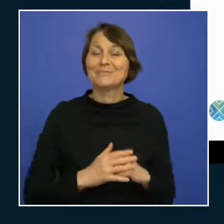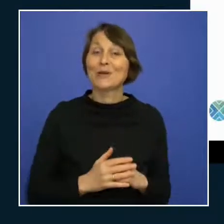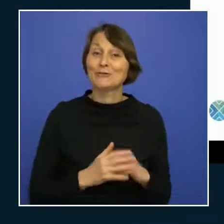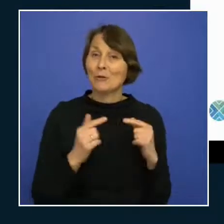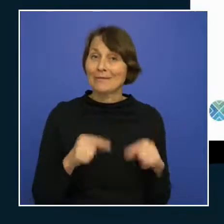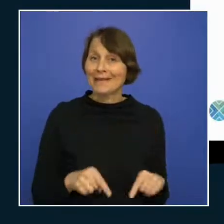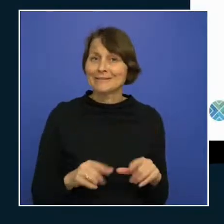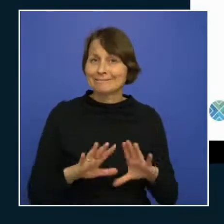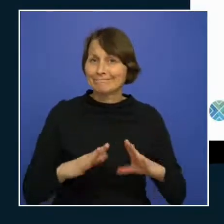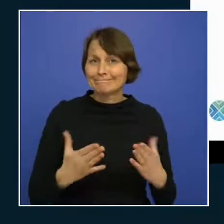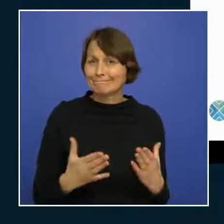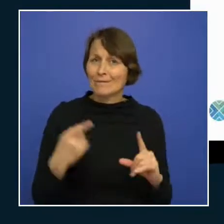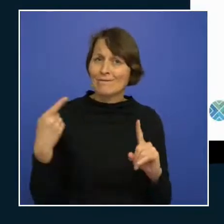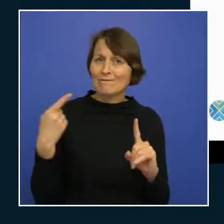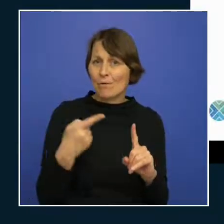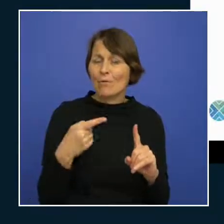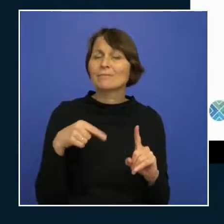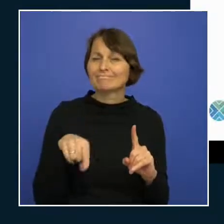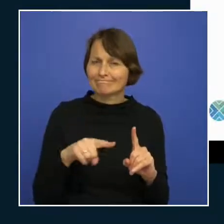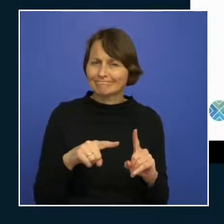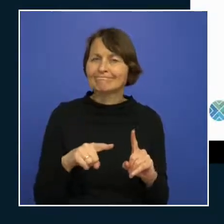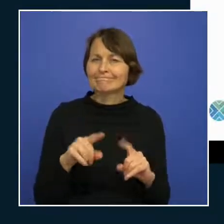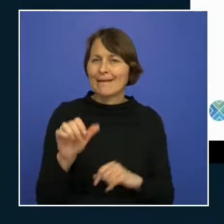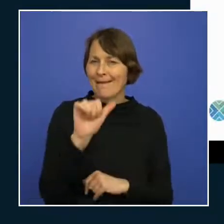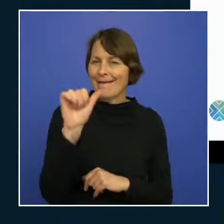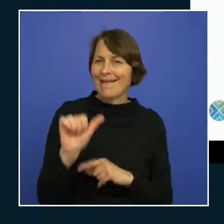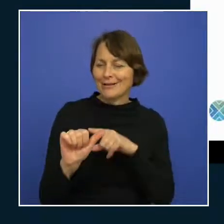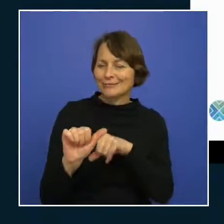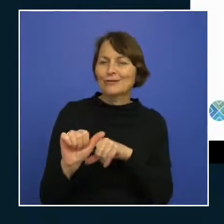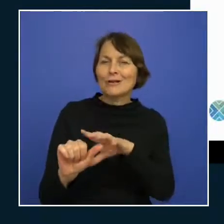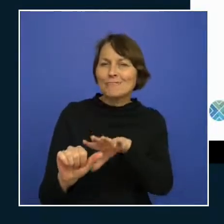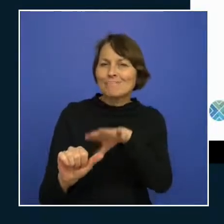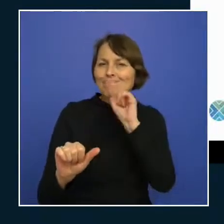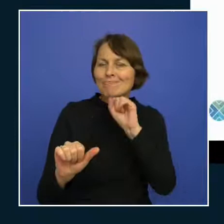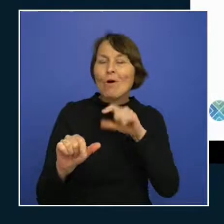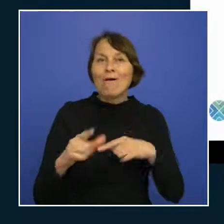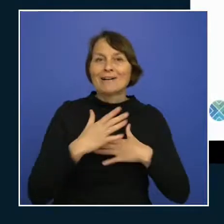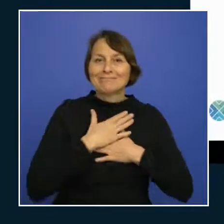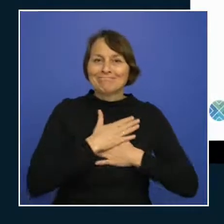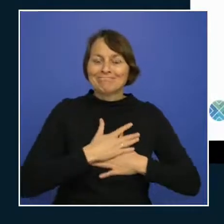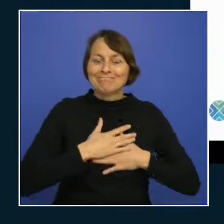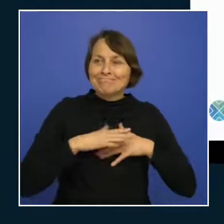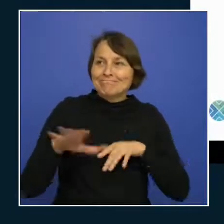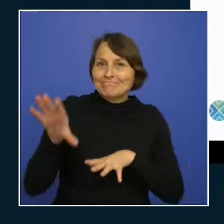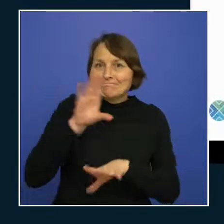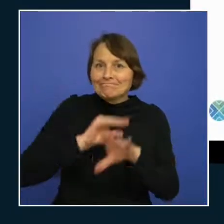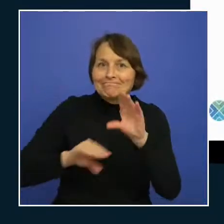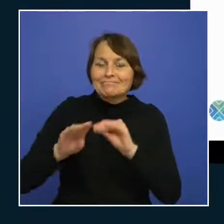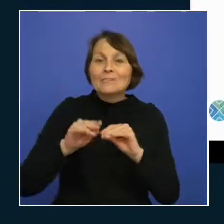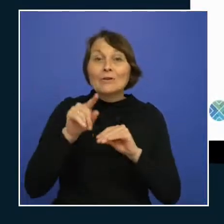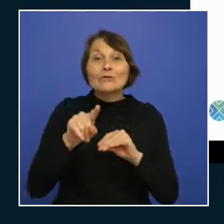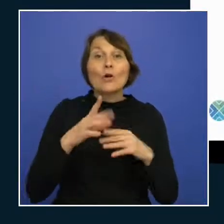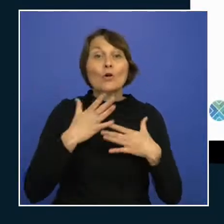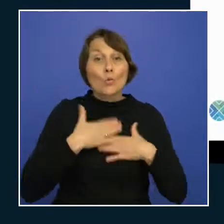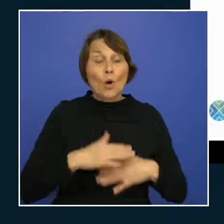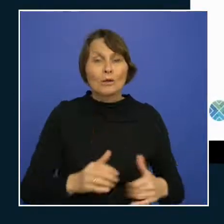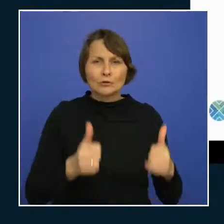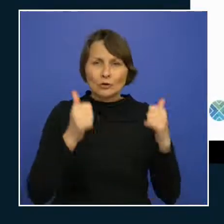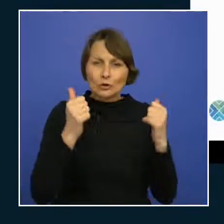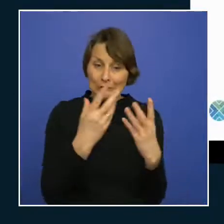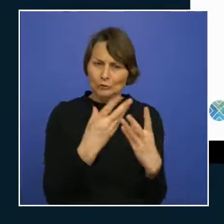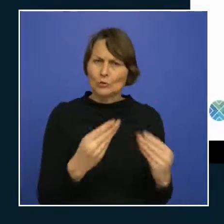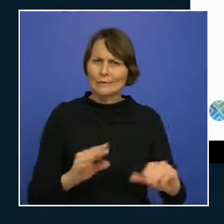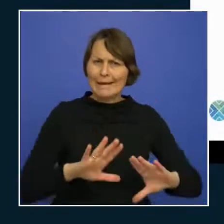in an easy to understand and fun way. And the goal is to engineer and deploy solutions in the best way